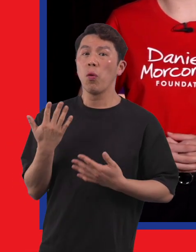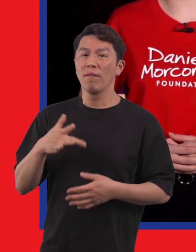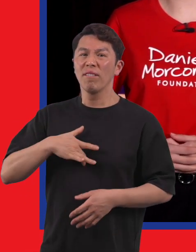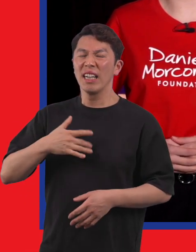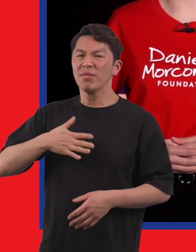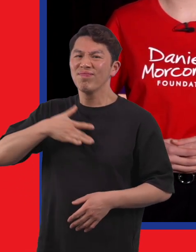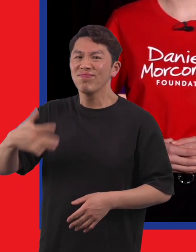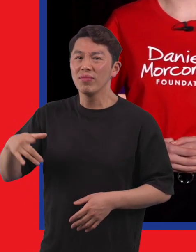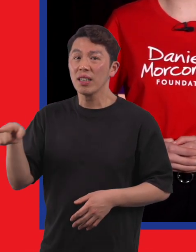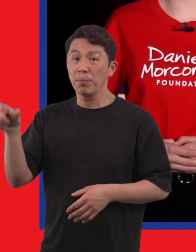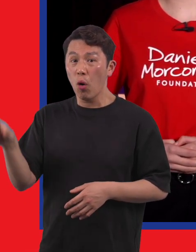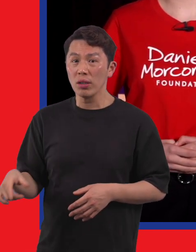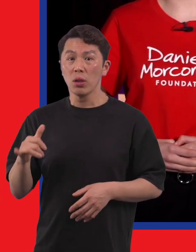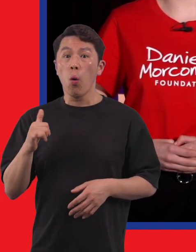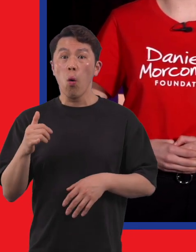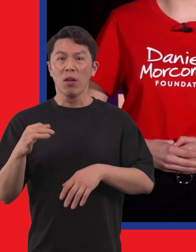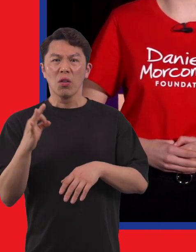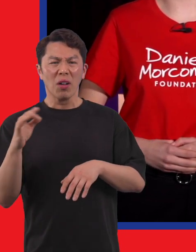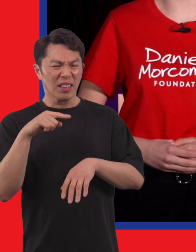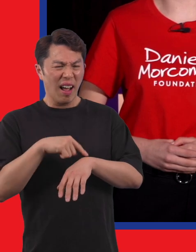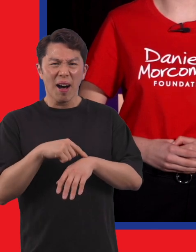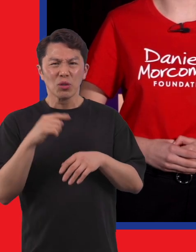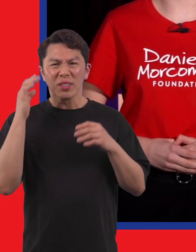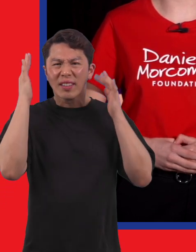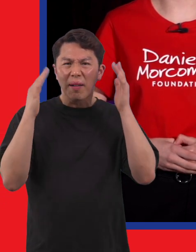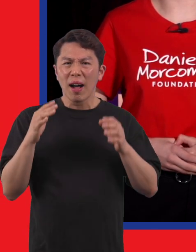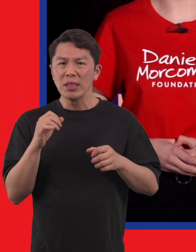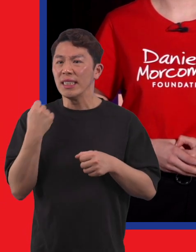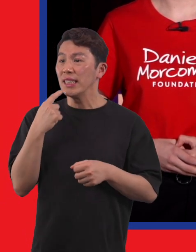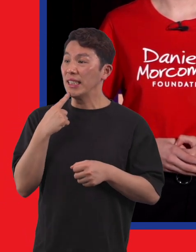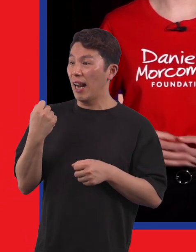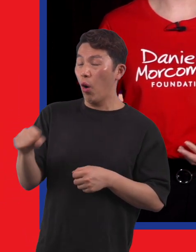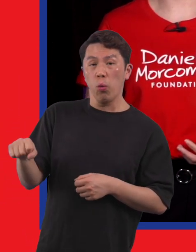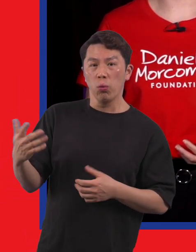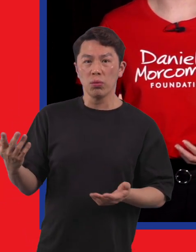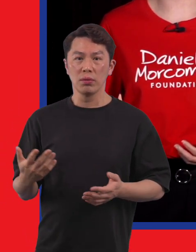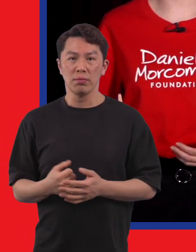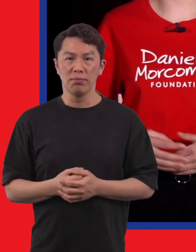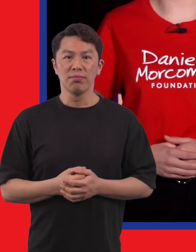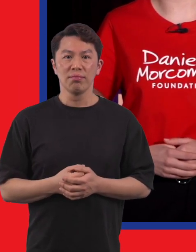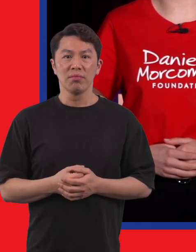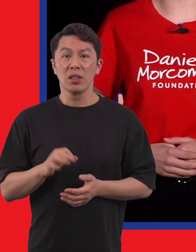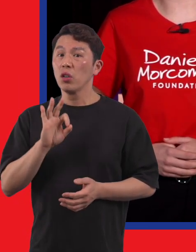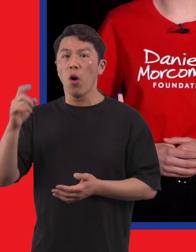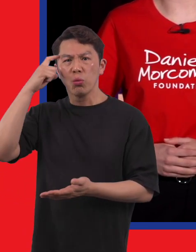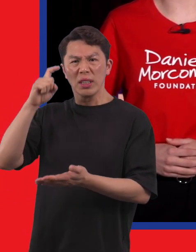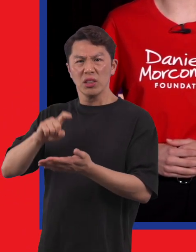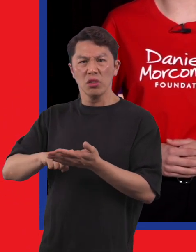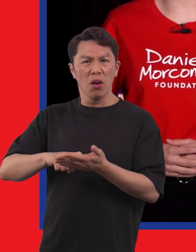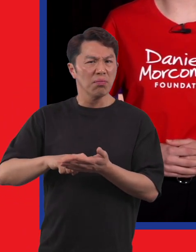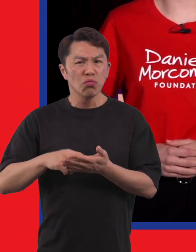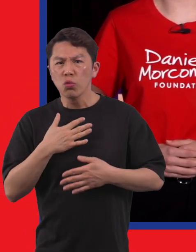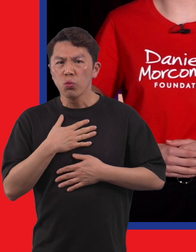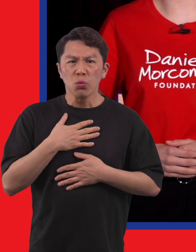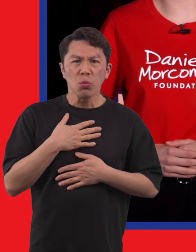hurt someone's feelings, or when you feel rushed and don't have time to think straight. Sometimes you might not recognise straight away that your